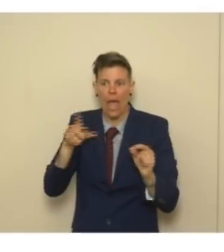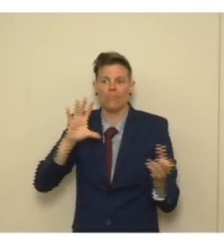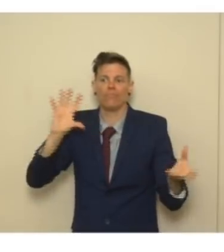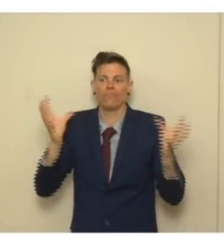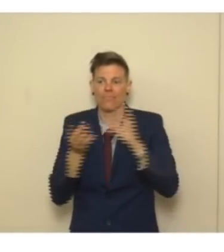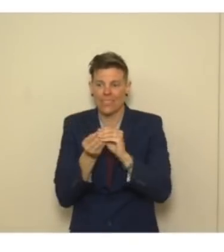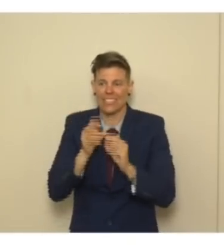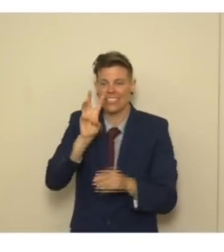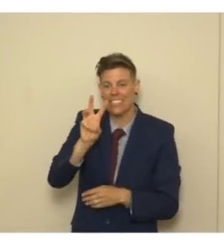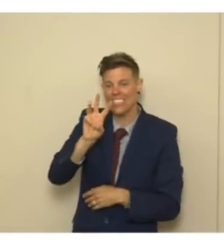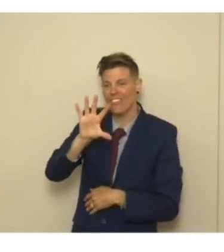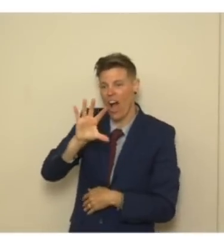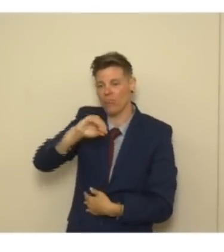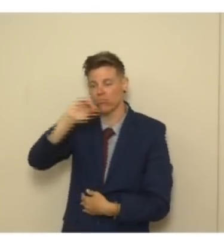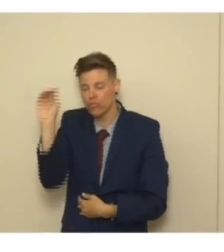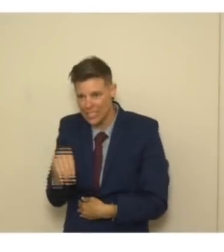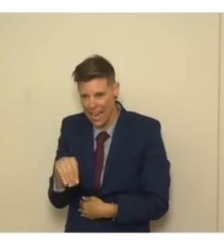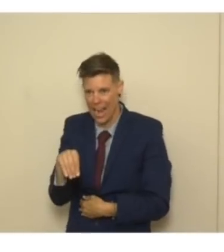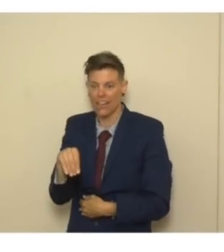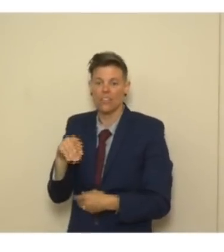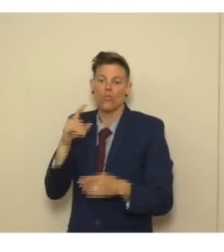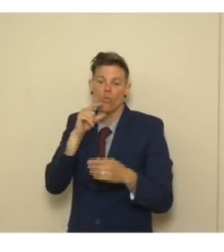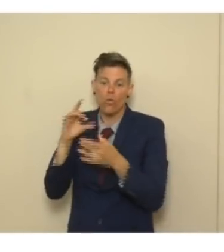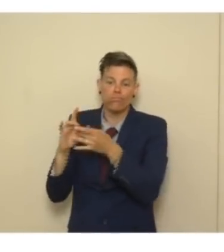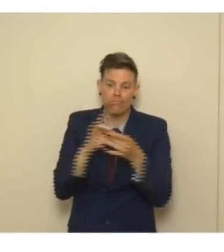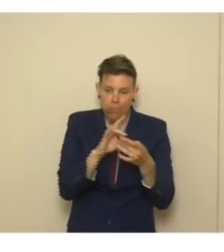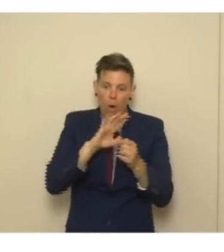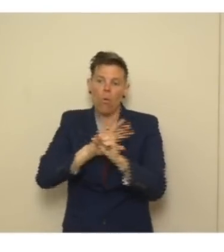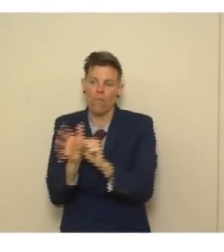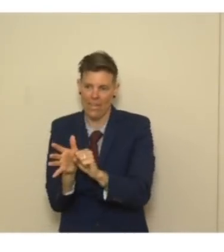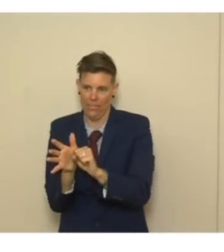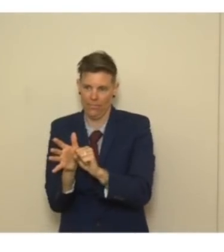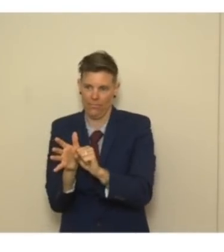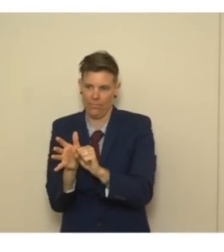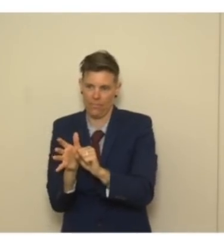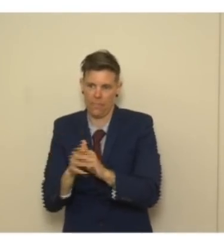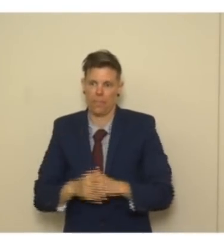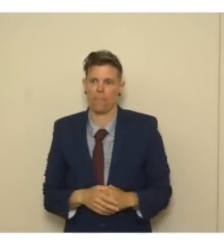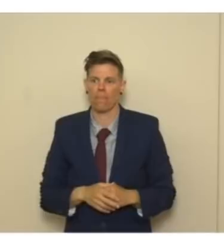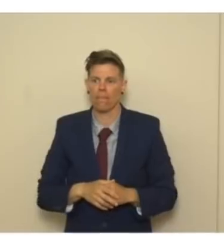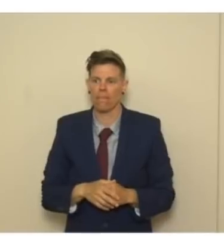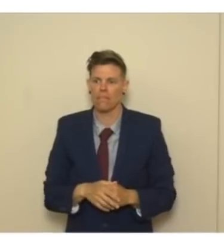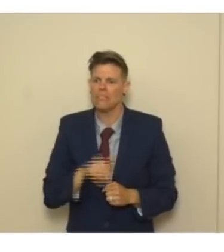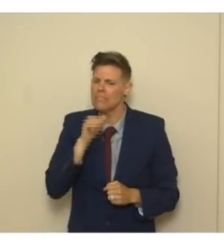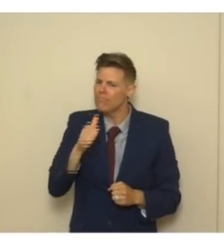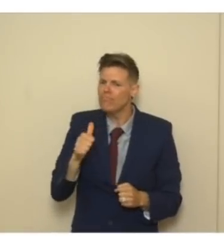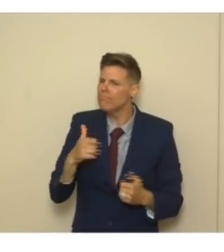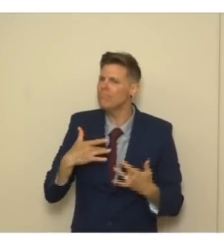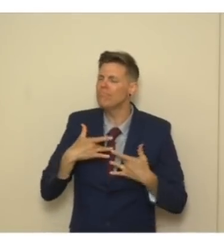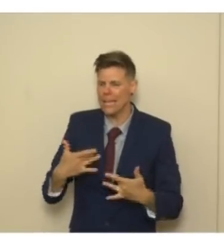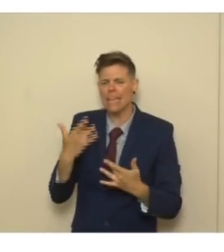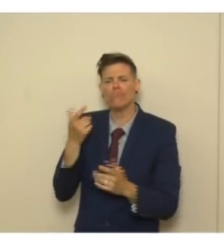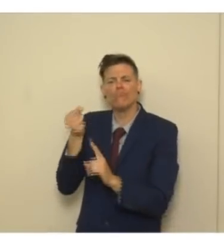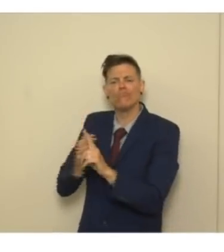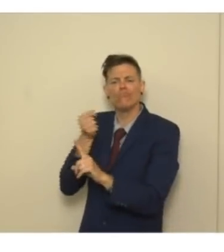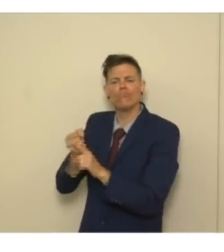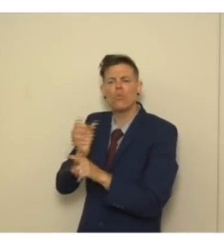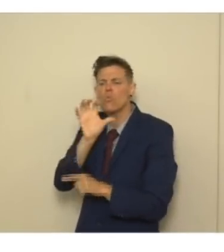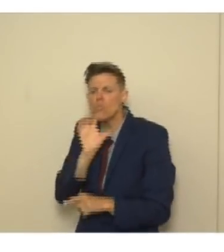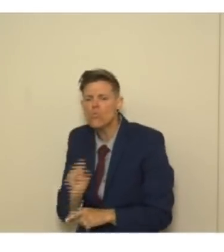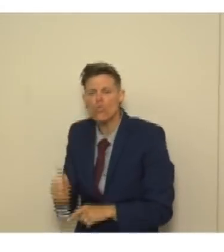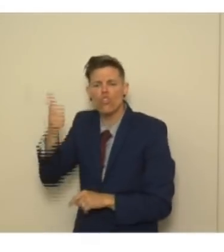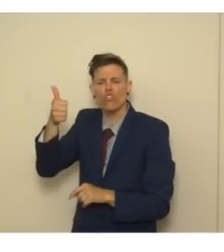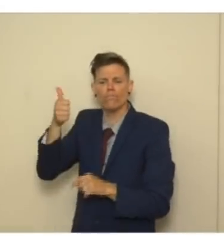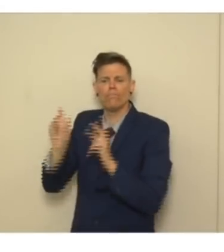not necessarily more frequent in older people, but as you can see on the graph on the right, it's much more devastating with much higher